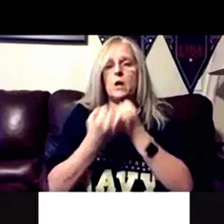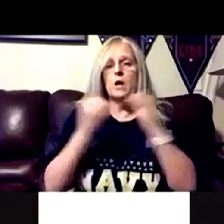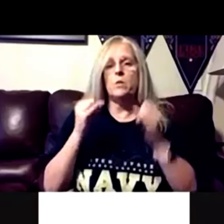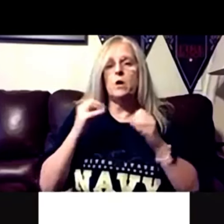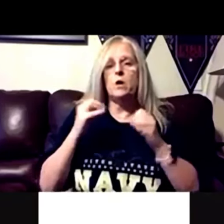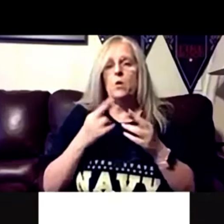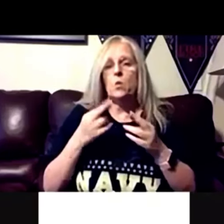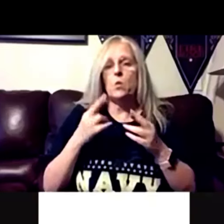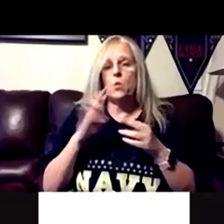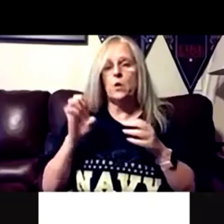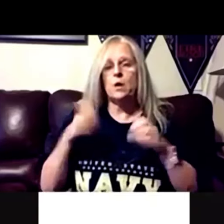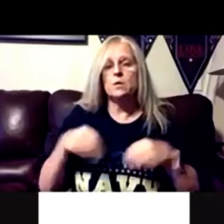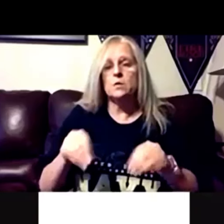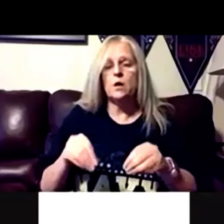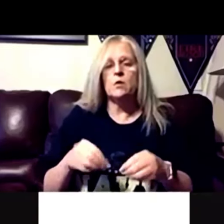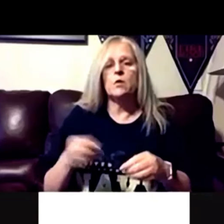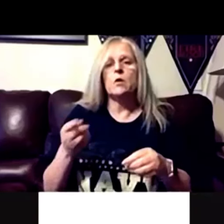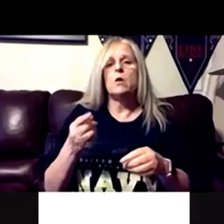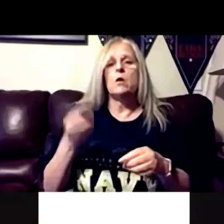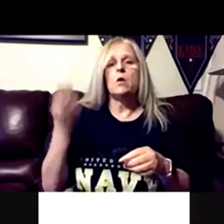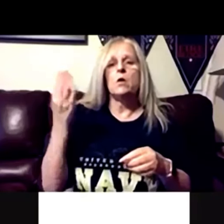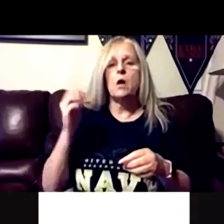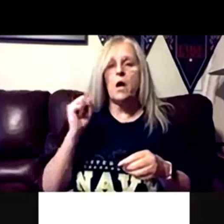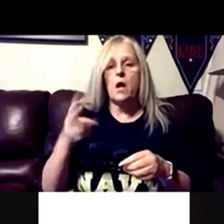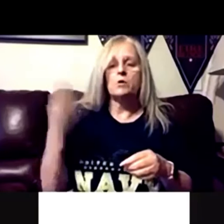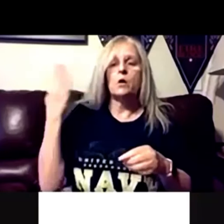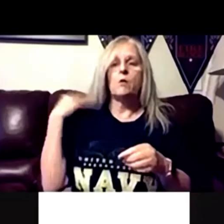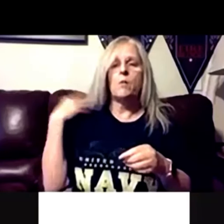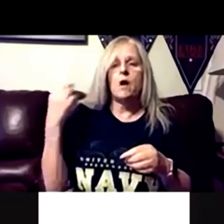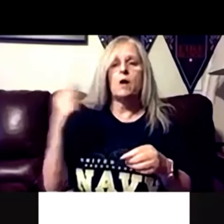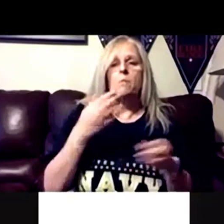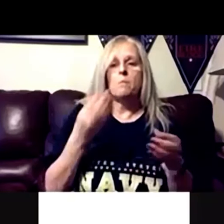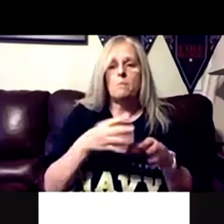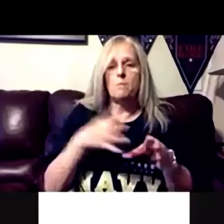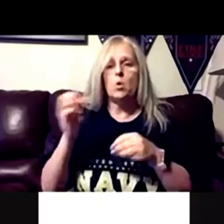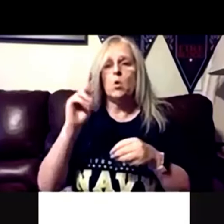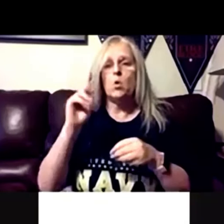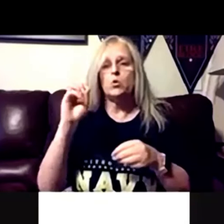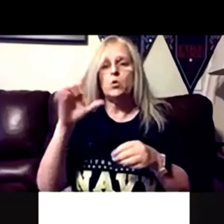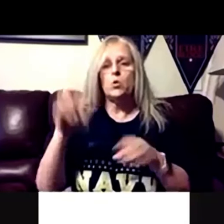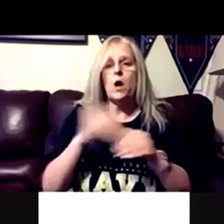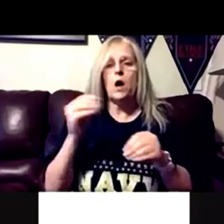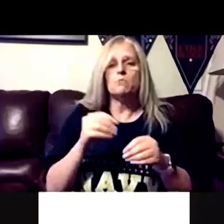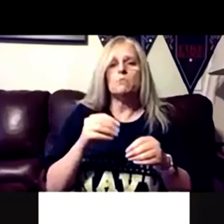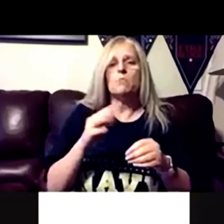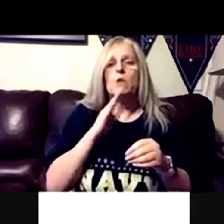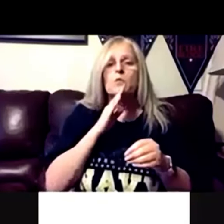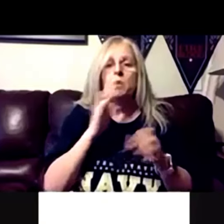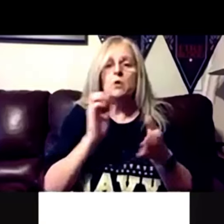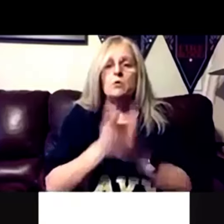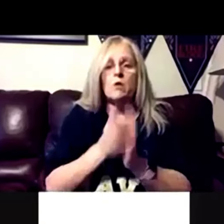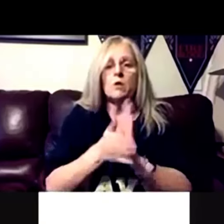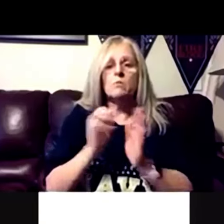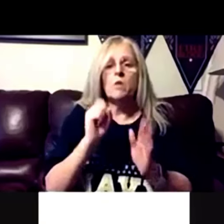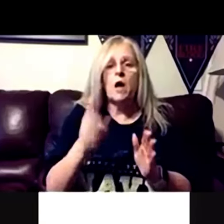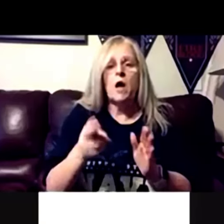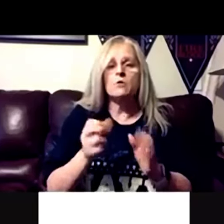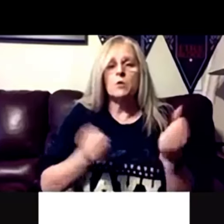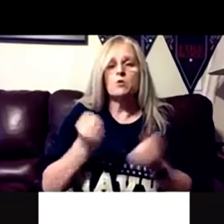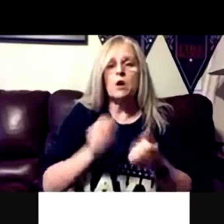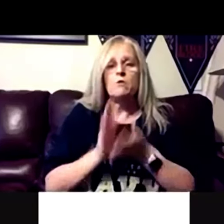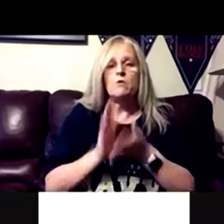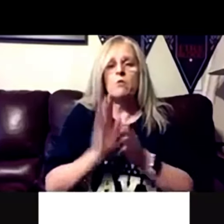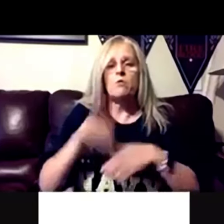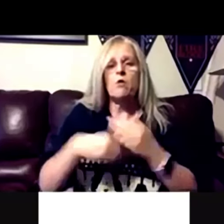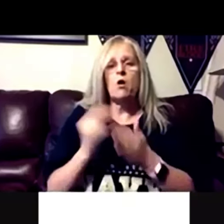ONPASSIVE is going to go into the automated marketing platform and pull a tool out. And that tool is going to be traffic. And Ash is going to start driving traffic for all